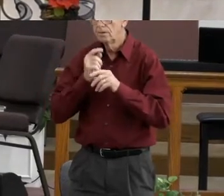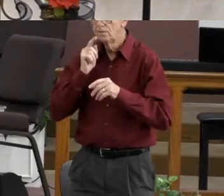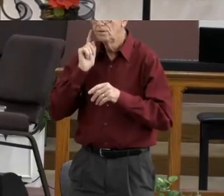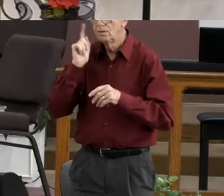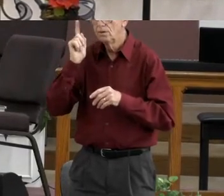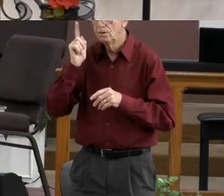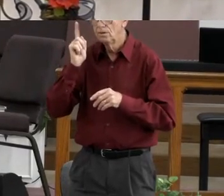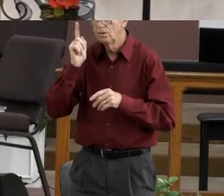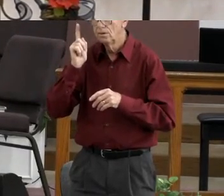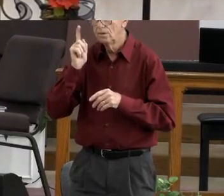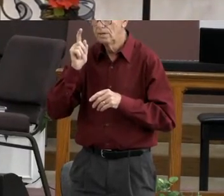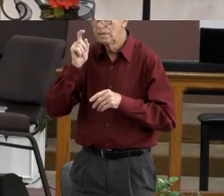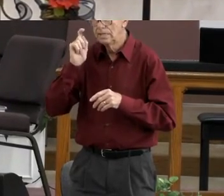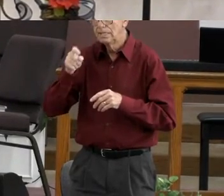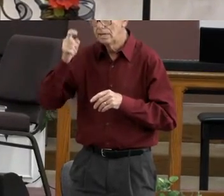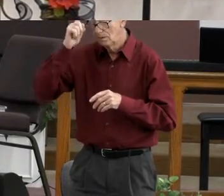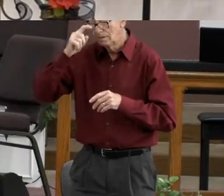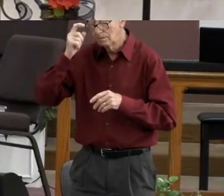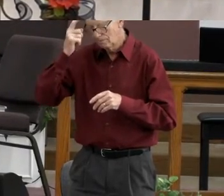for understanding.